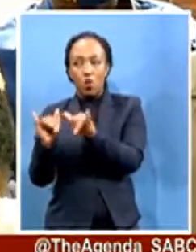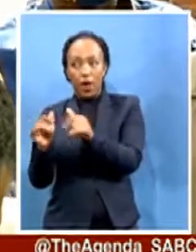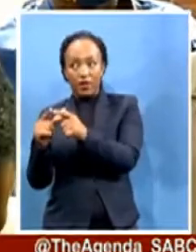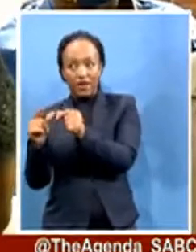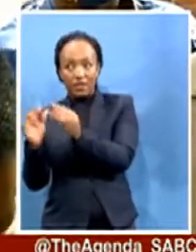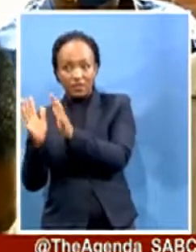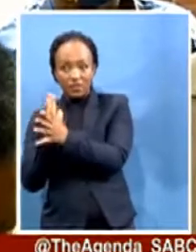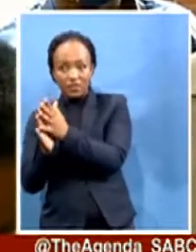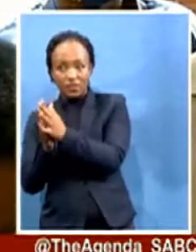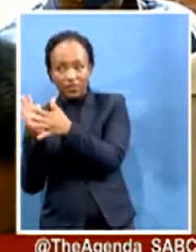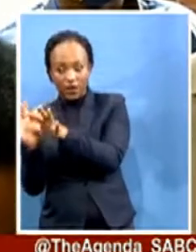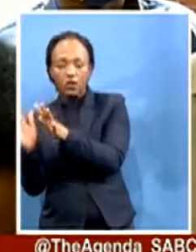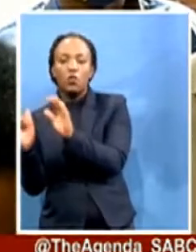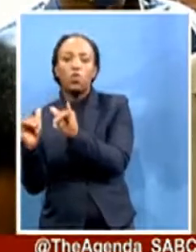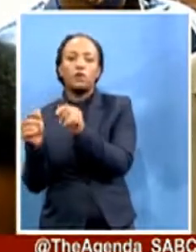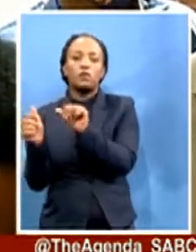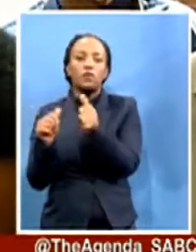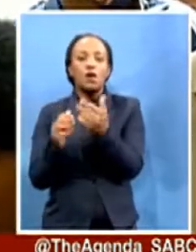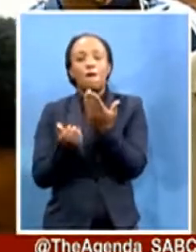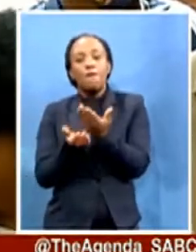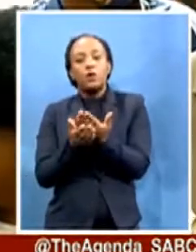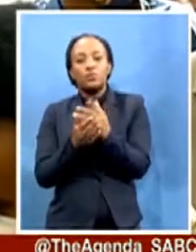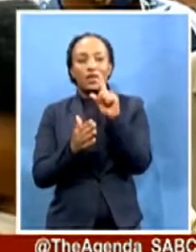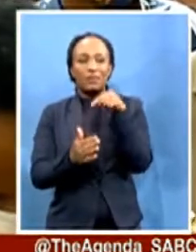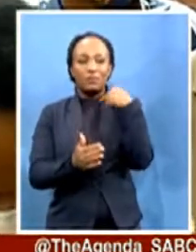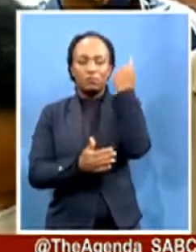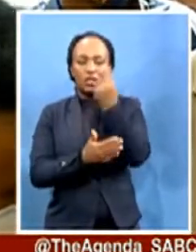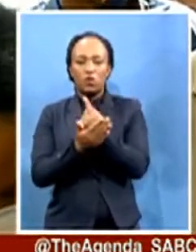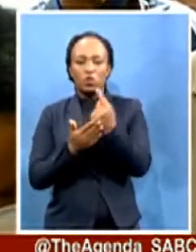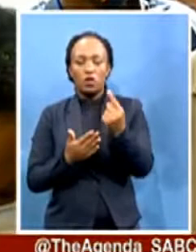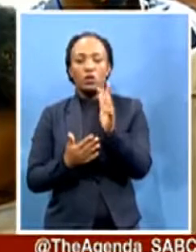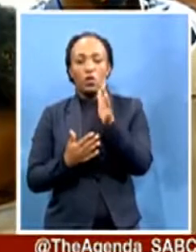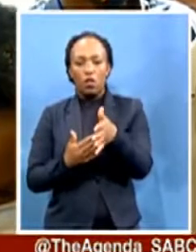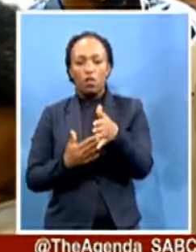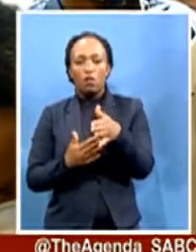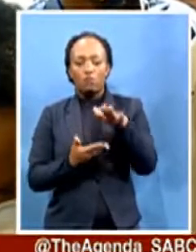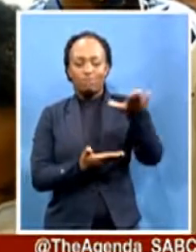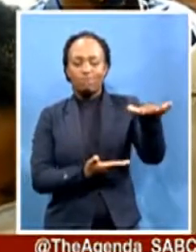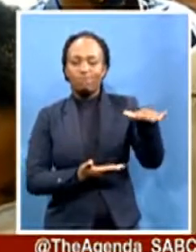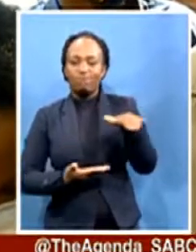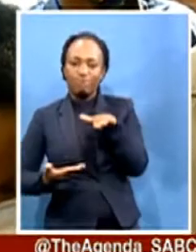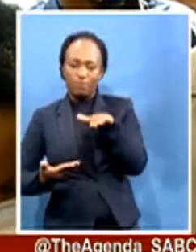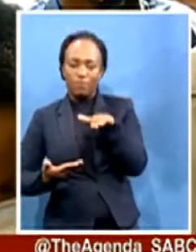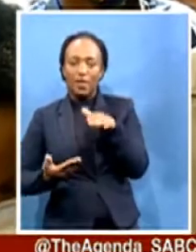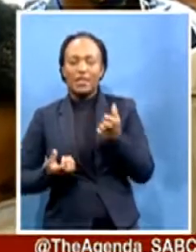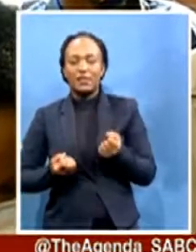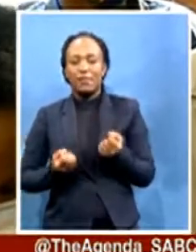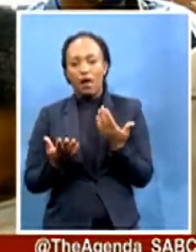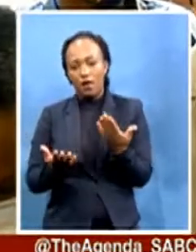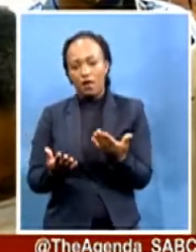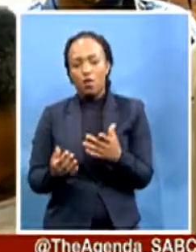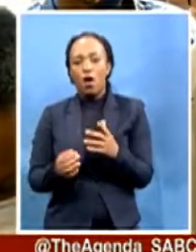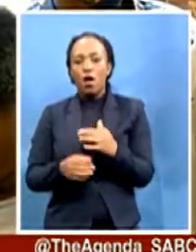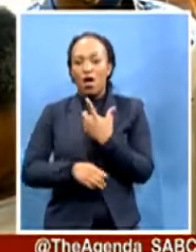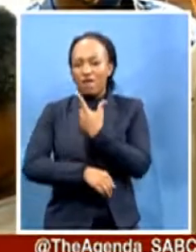probably next week they will then be releasing the supplies, because all of our vaccines are ready, they're packed, they're stored, they're